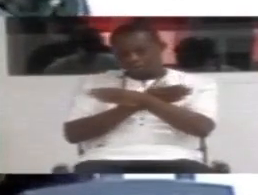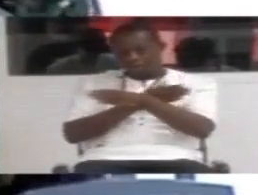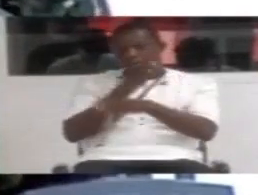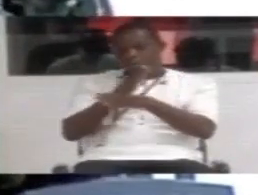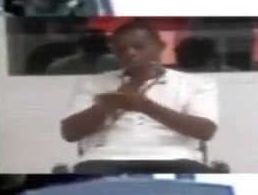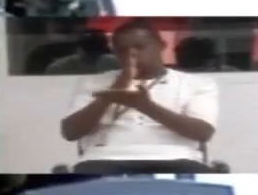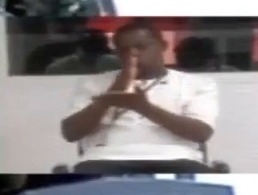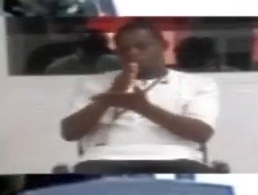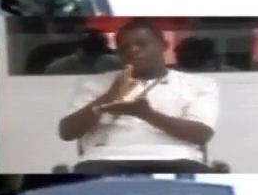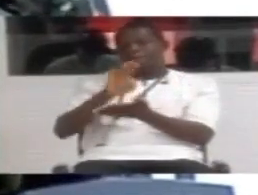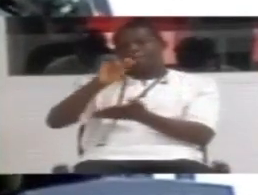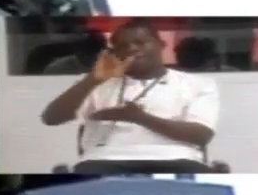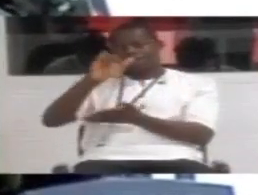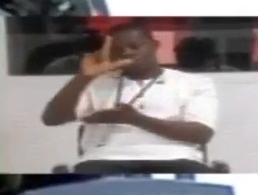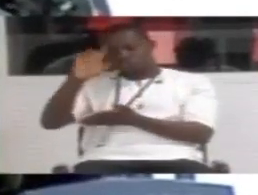moy prison bi fuñ dé dencha